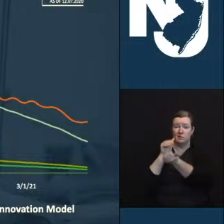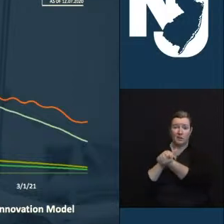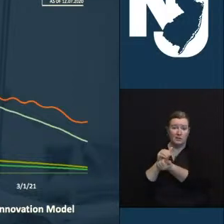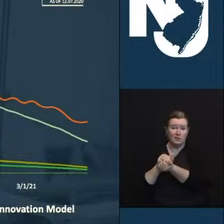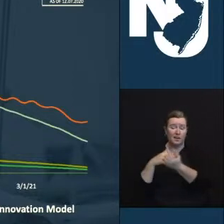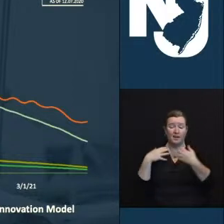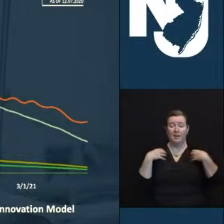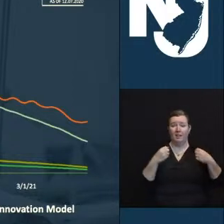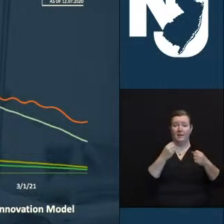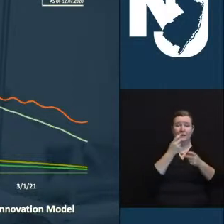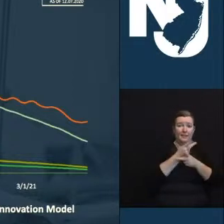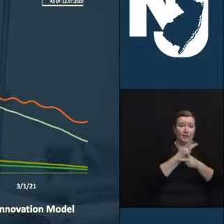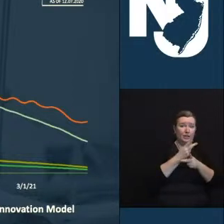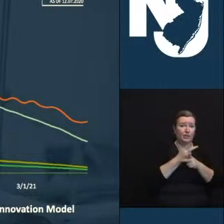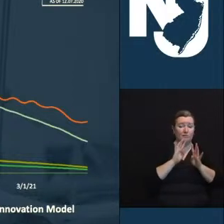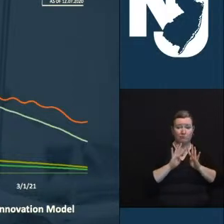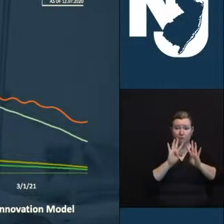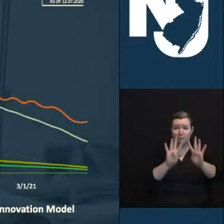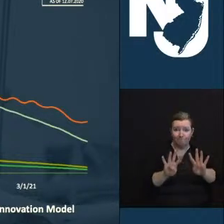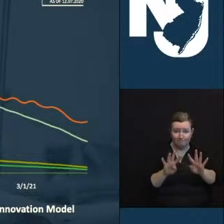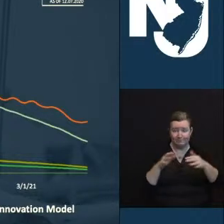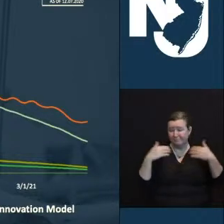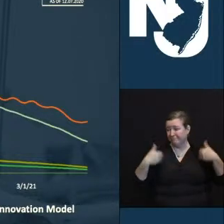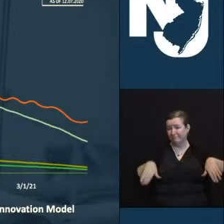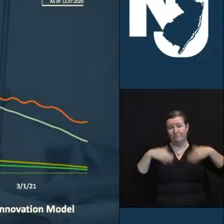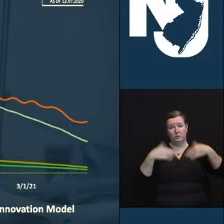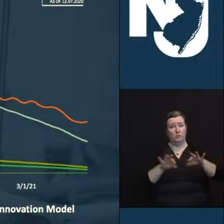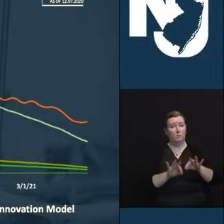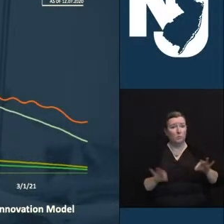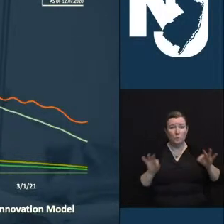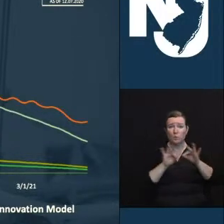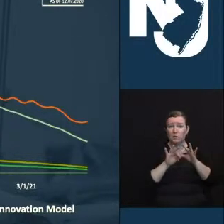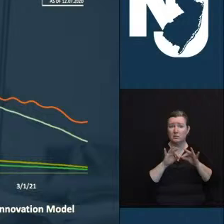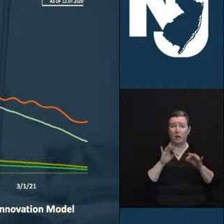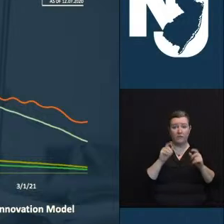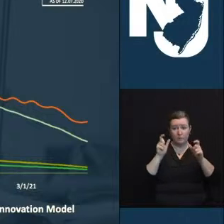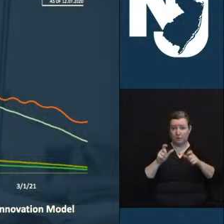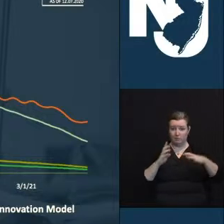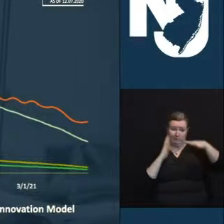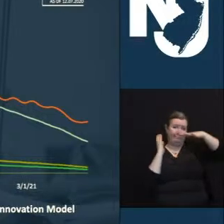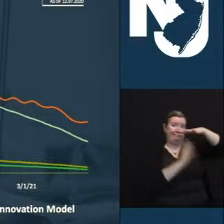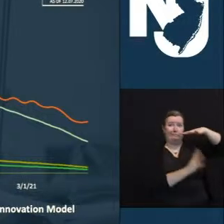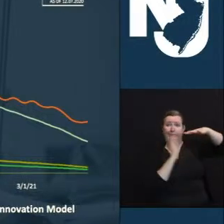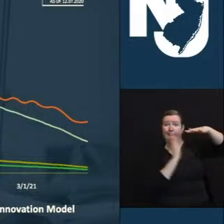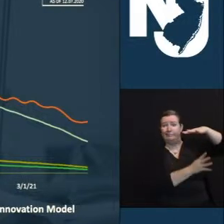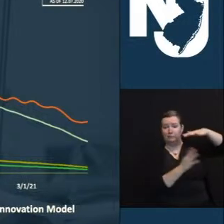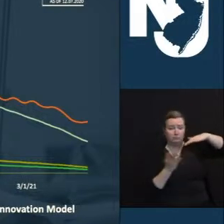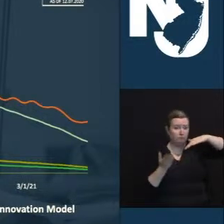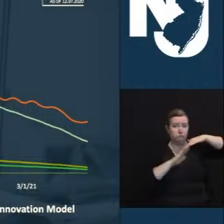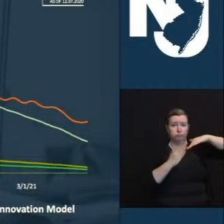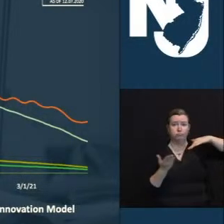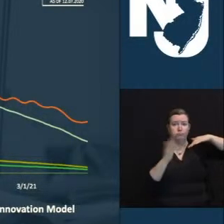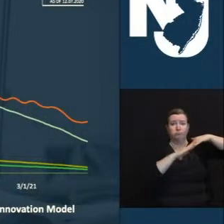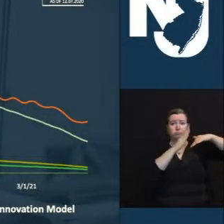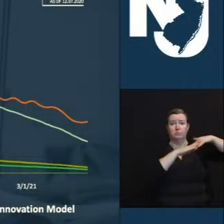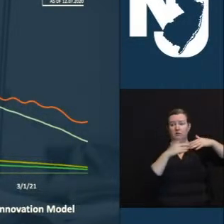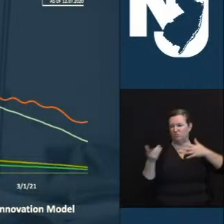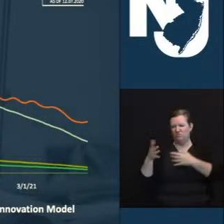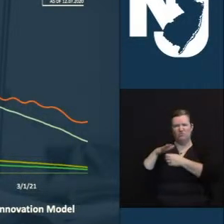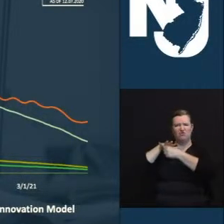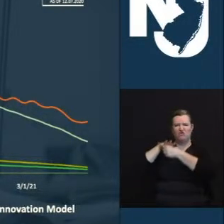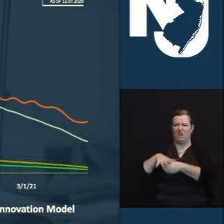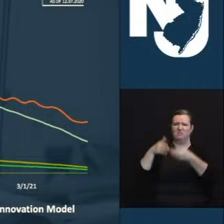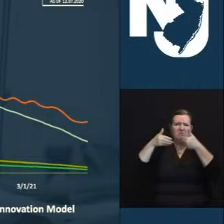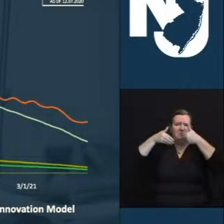paramount concern. And if the numbers begin to roll in where the ability to put that into question, as is the case with